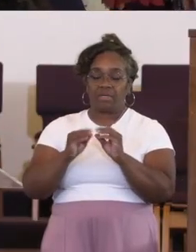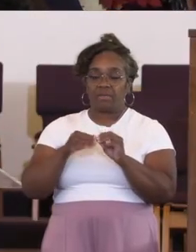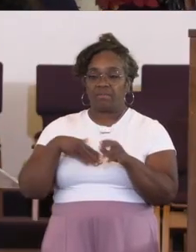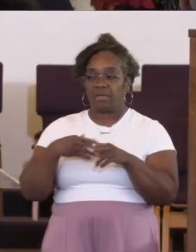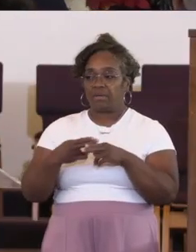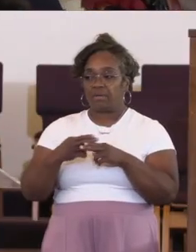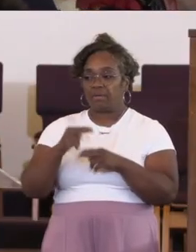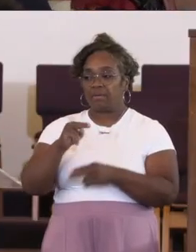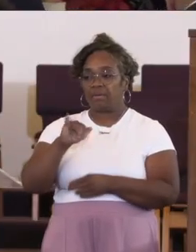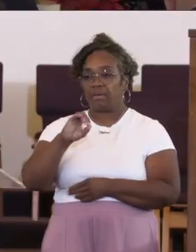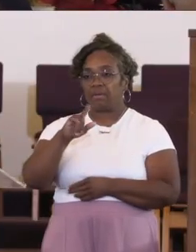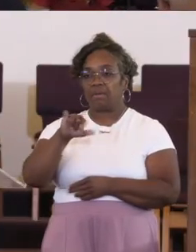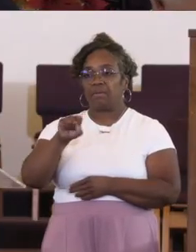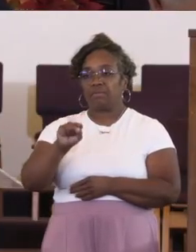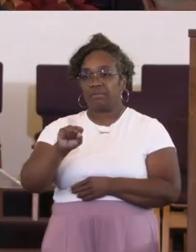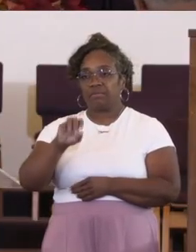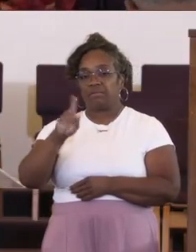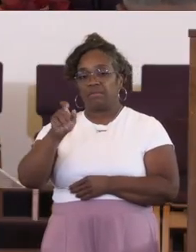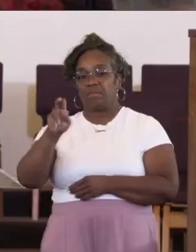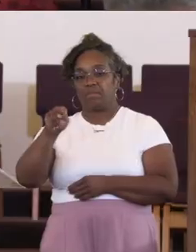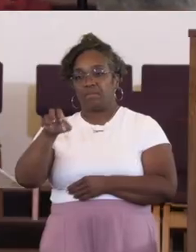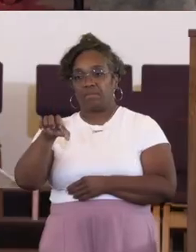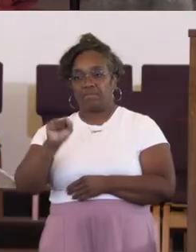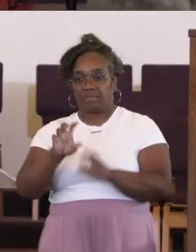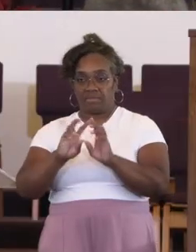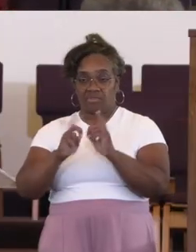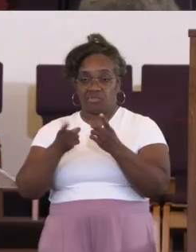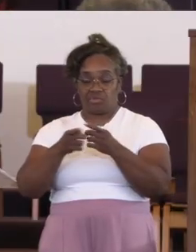district manager. Thank you all for coming out tonight.